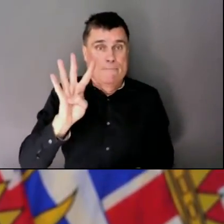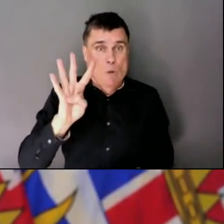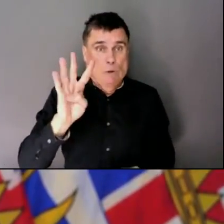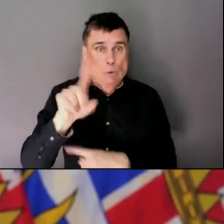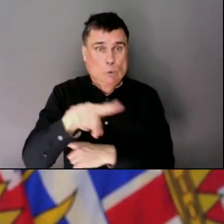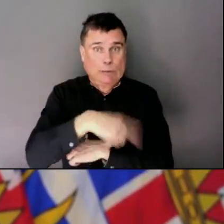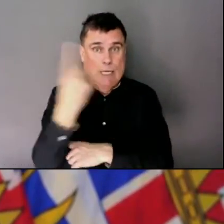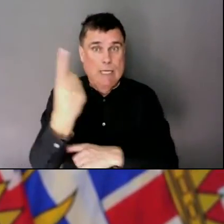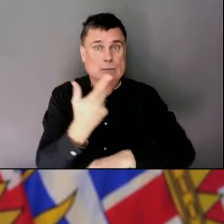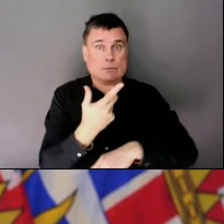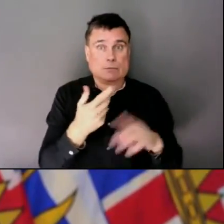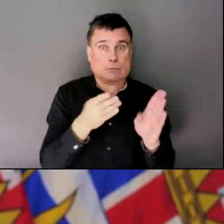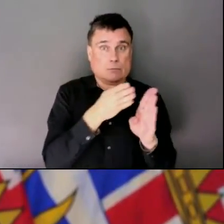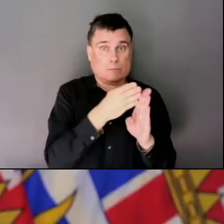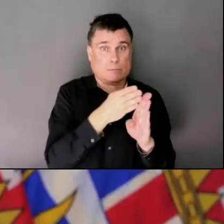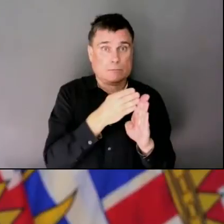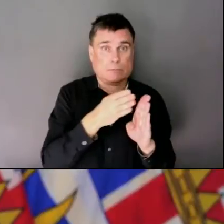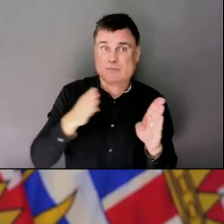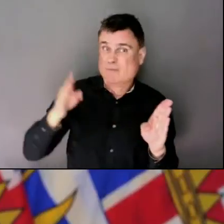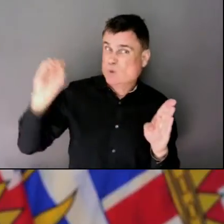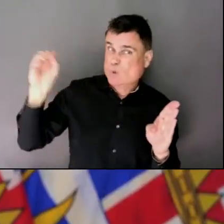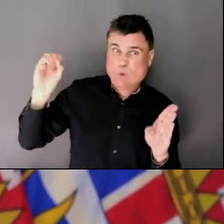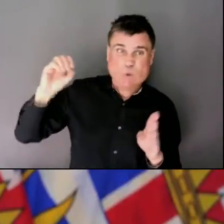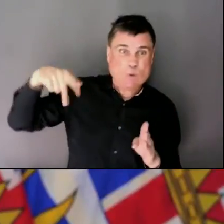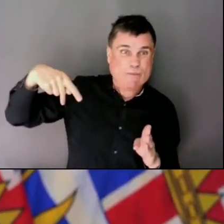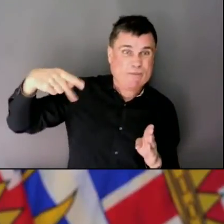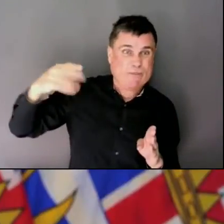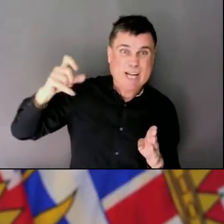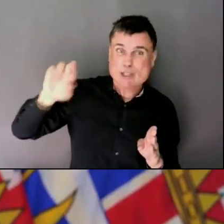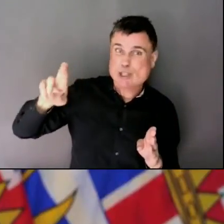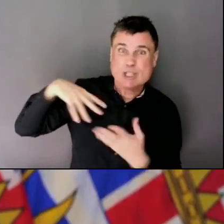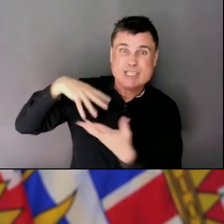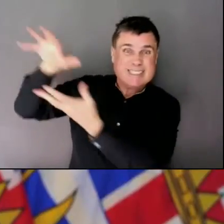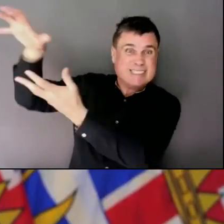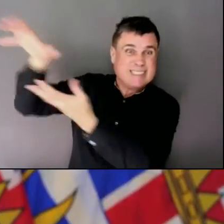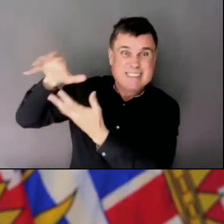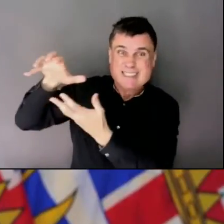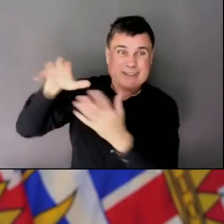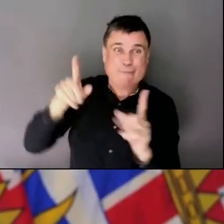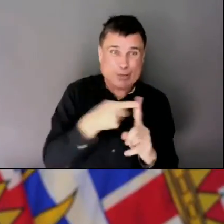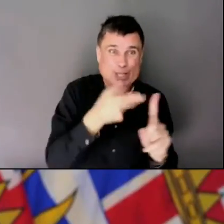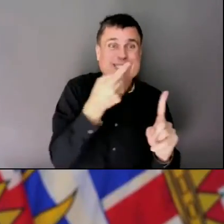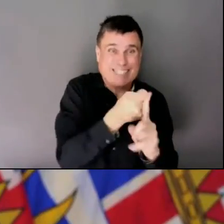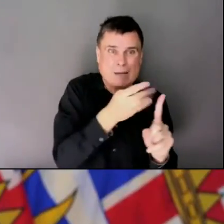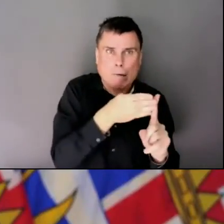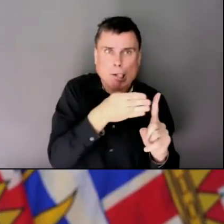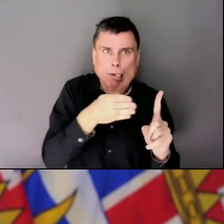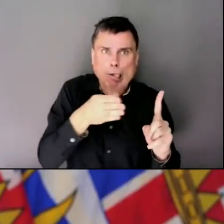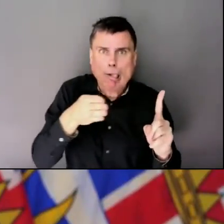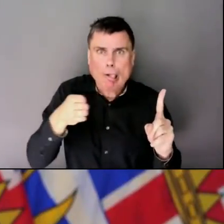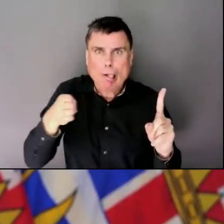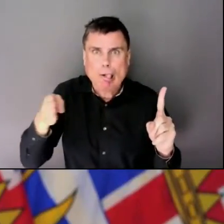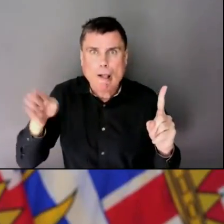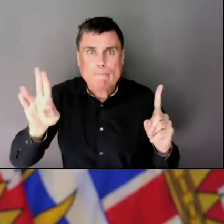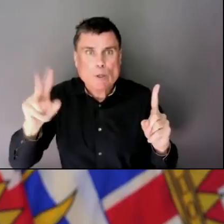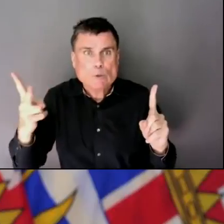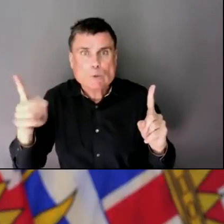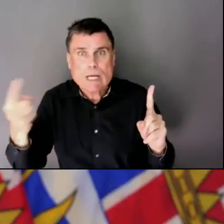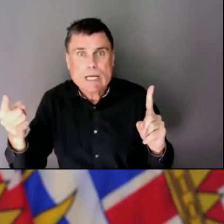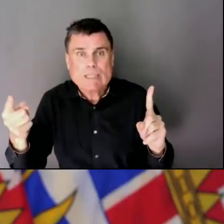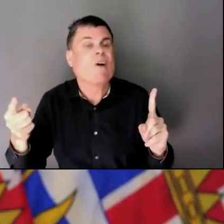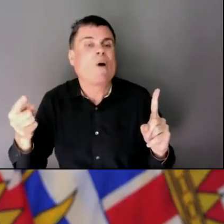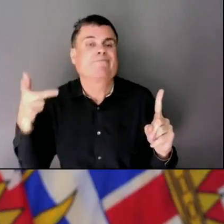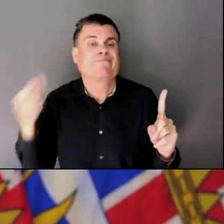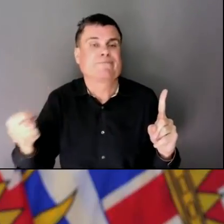have to make a decision about whether we use available doses of Moderna or whether we extend and wait for Pfizer to